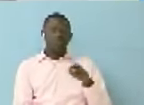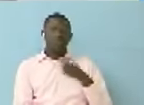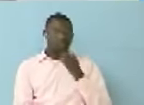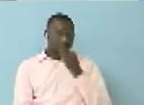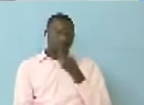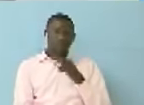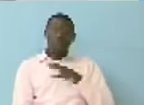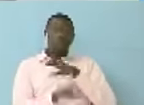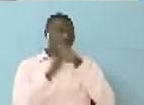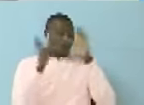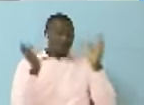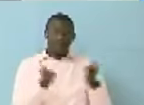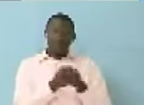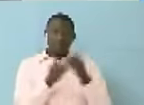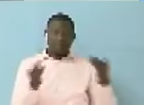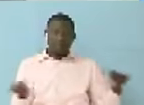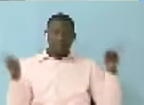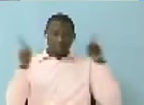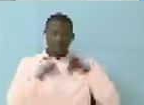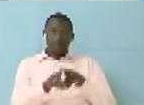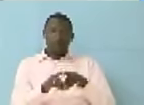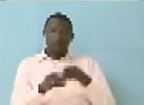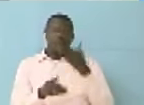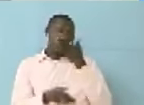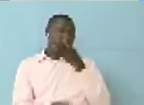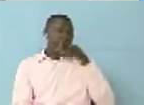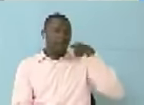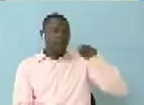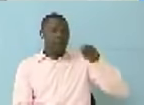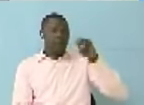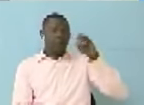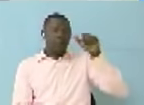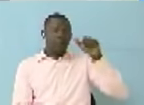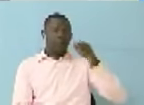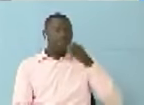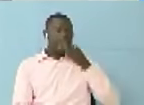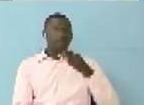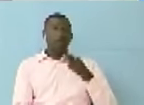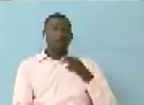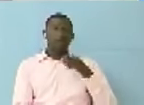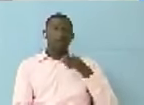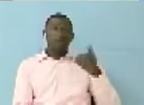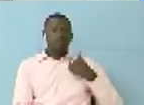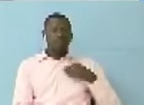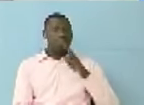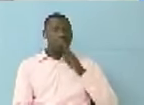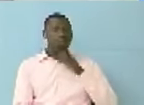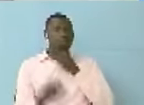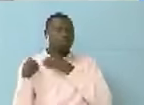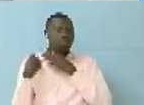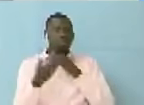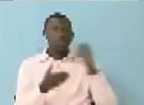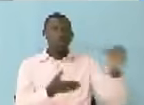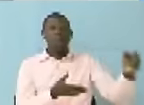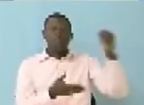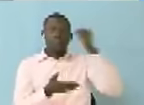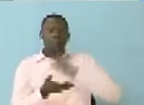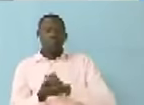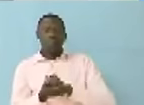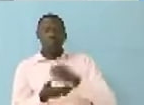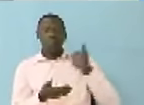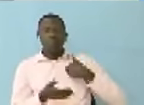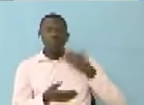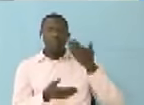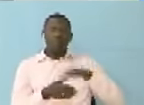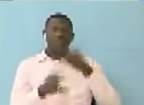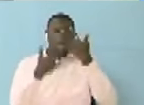people who would go to the prison, bring the detainees, and take them before the panel. Ndaya tonya yandi jang ko itol dem mold men